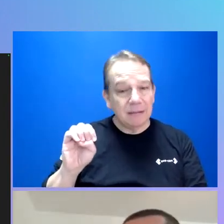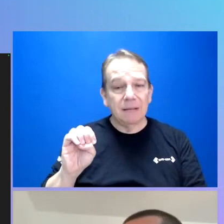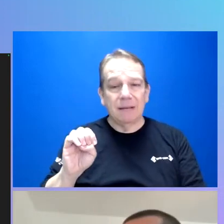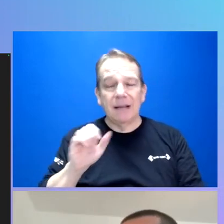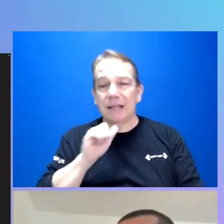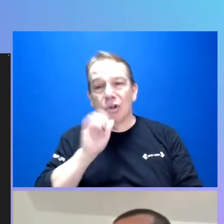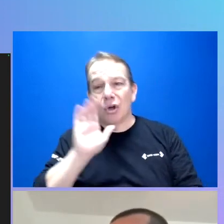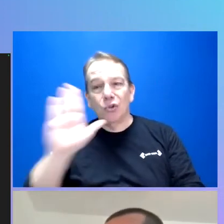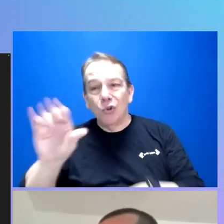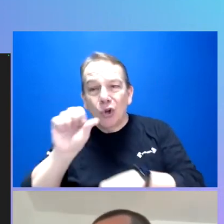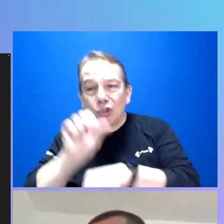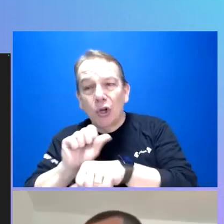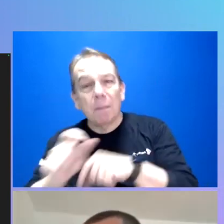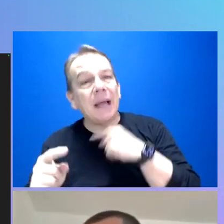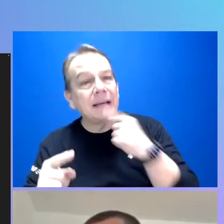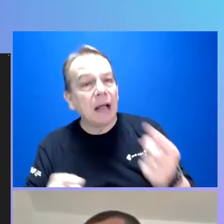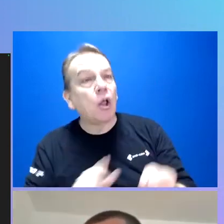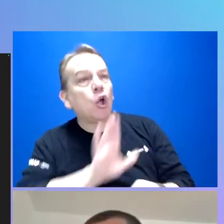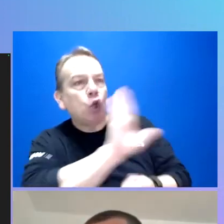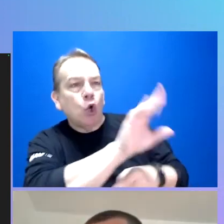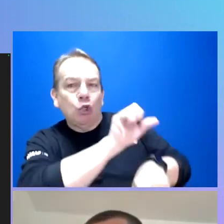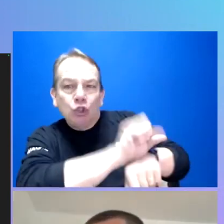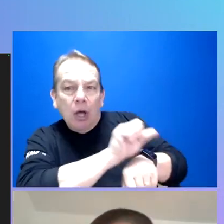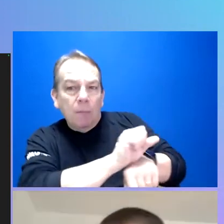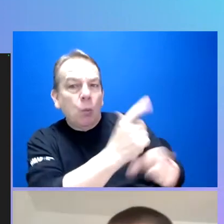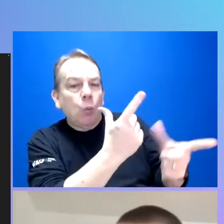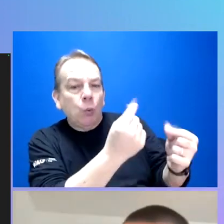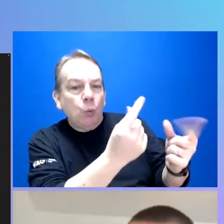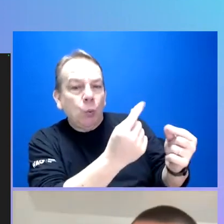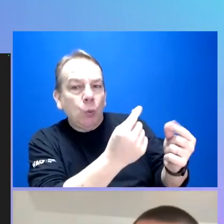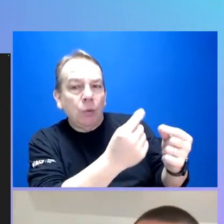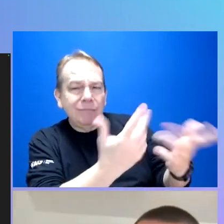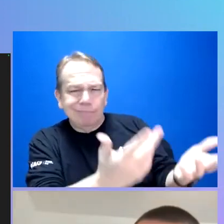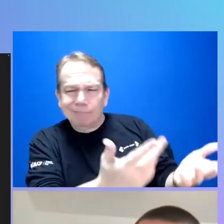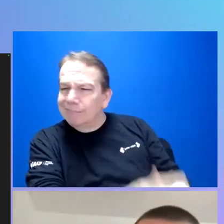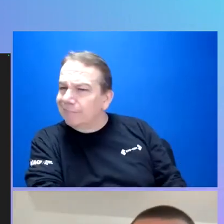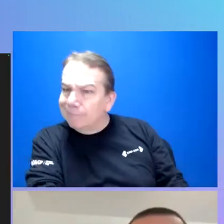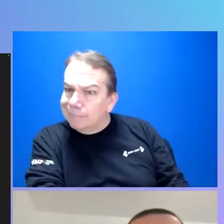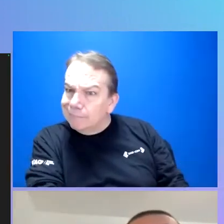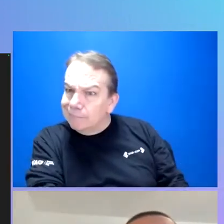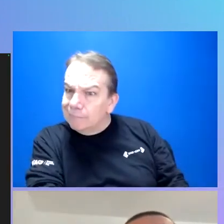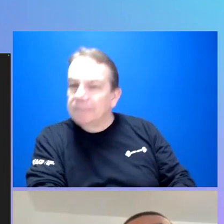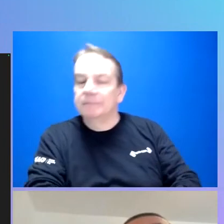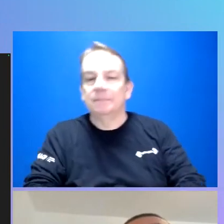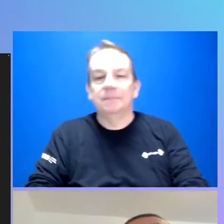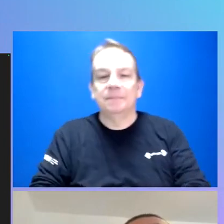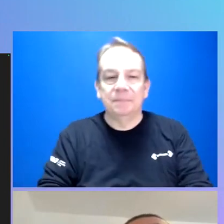your job to tell them apart.